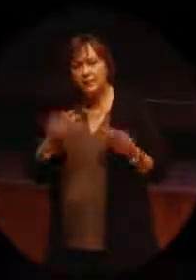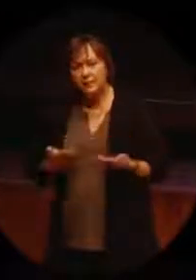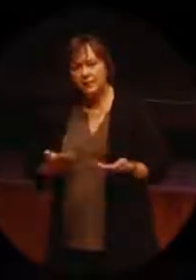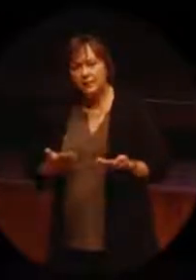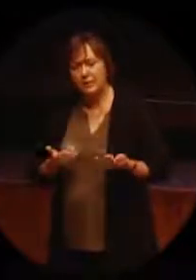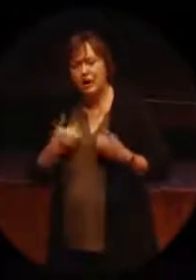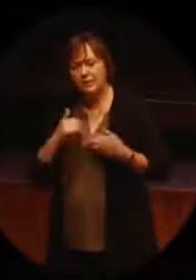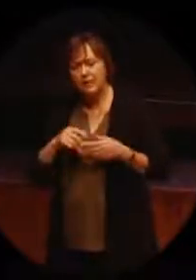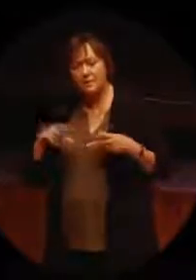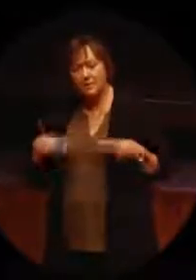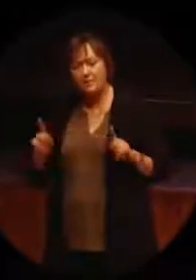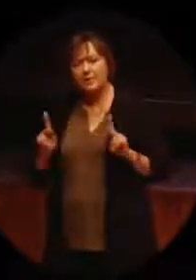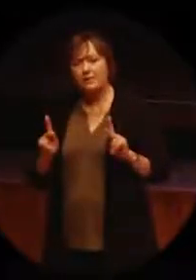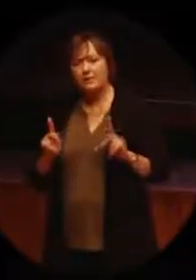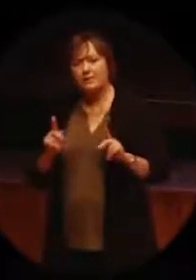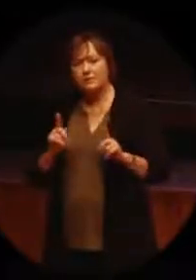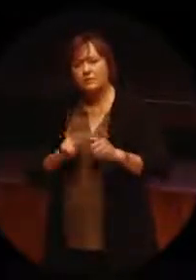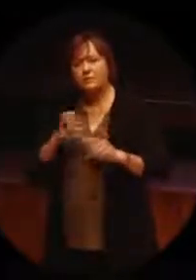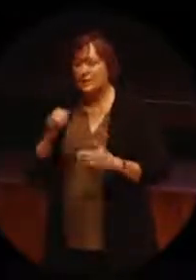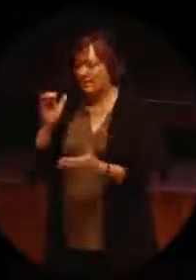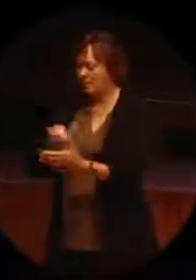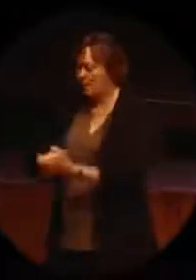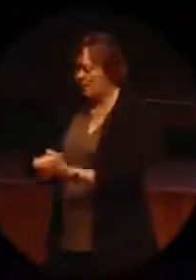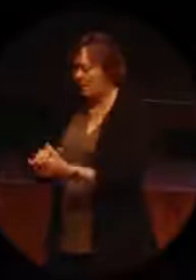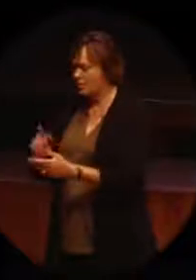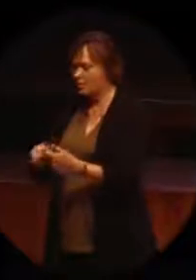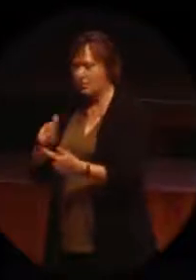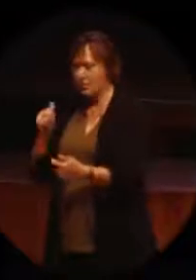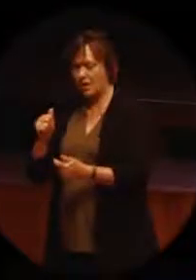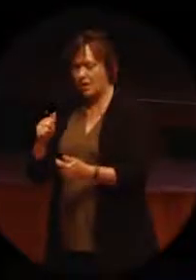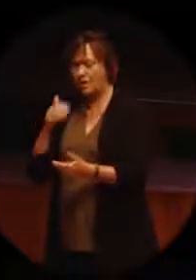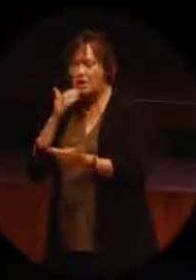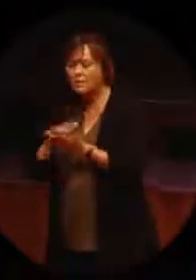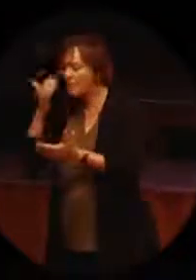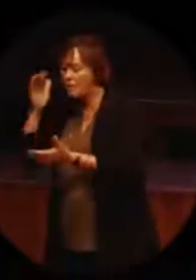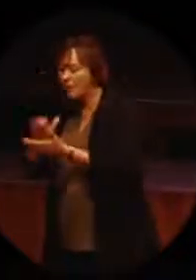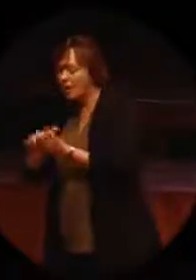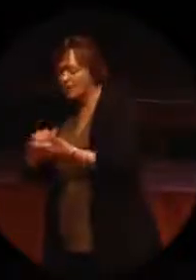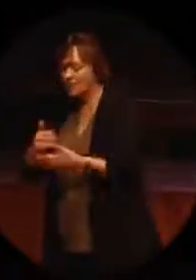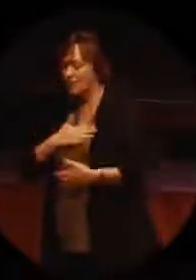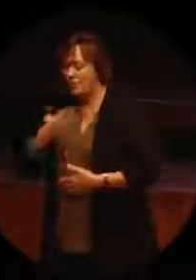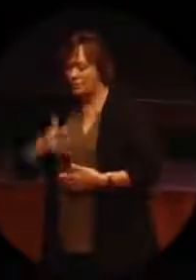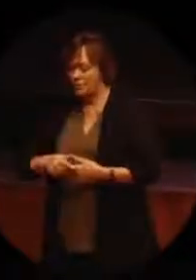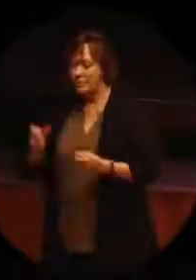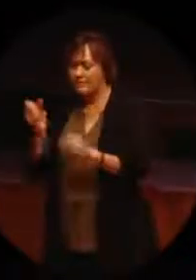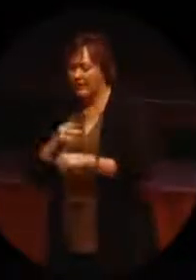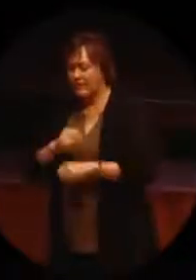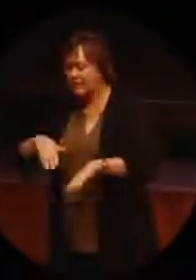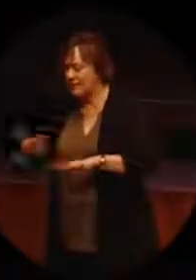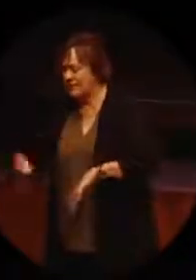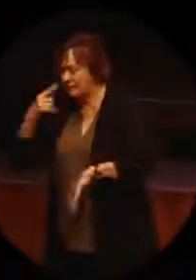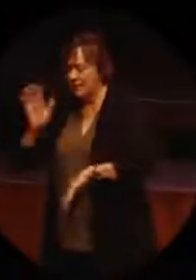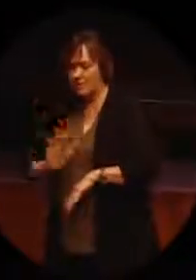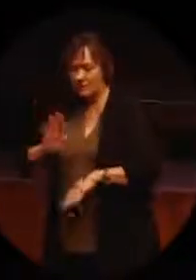many people here have the privilege of being married to a spouse that was willing to fight and